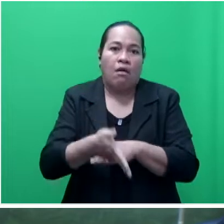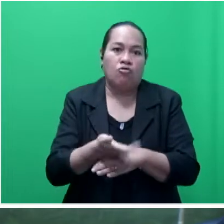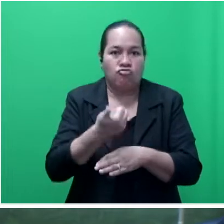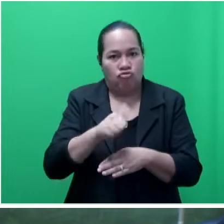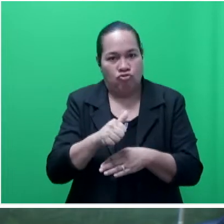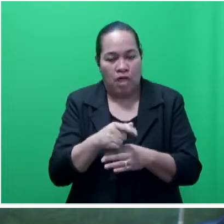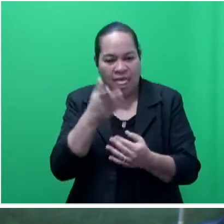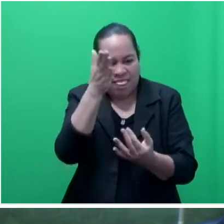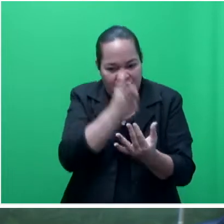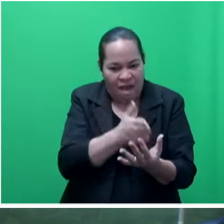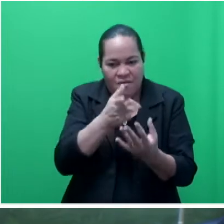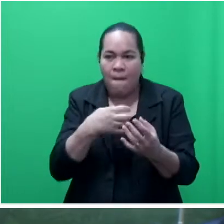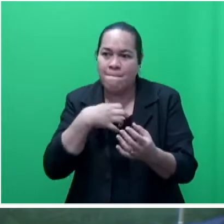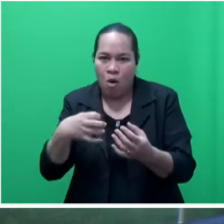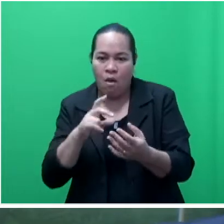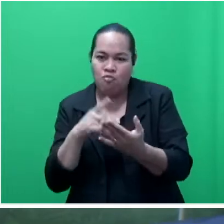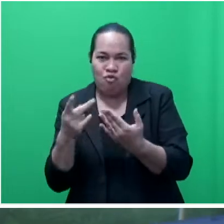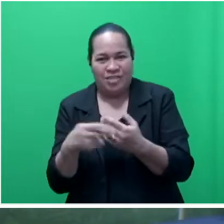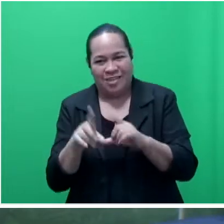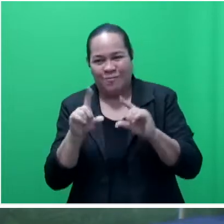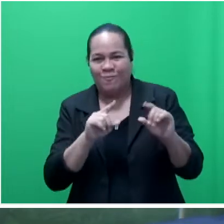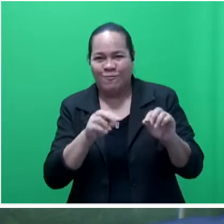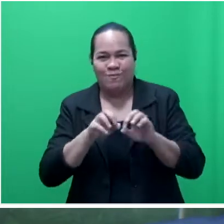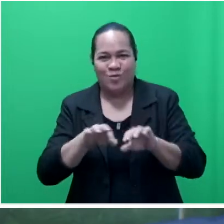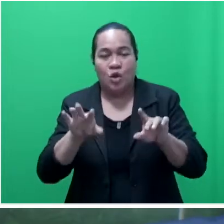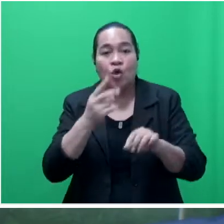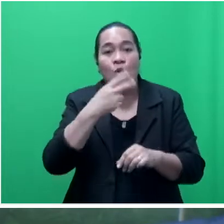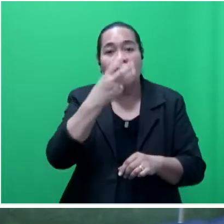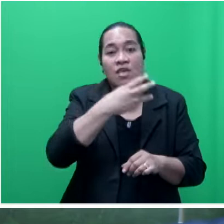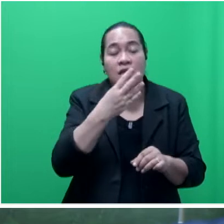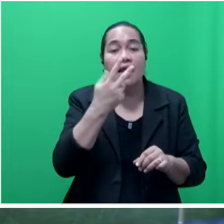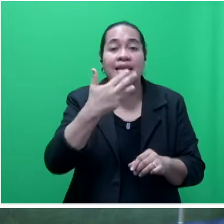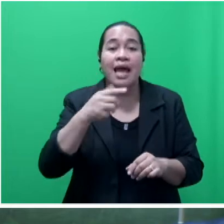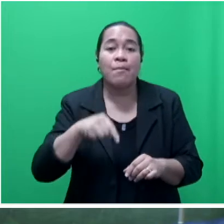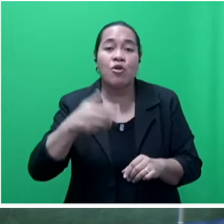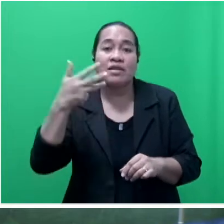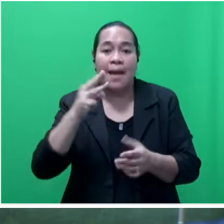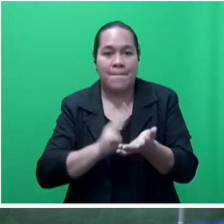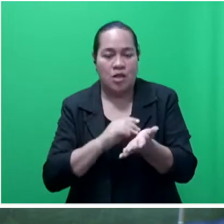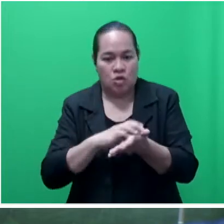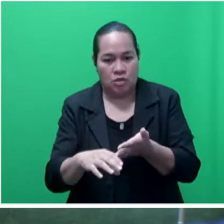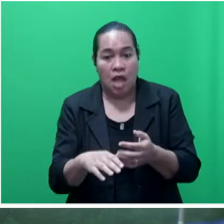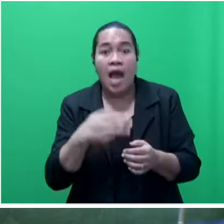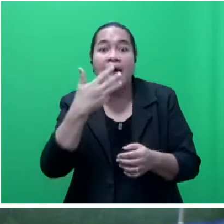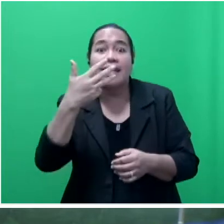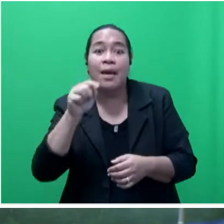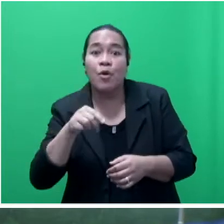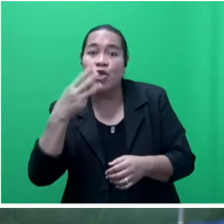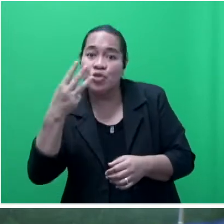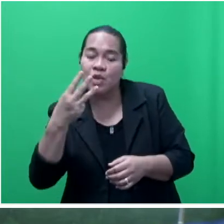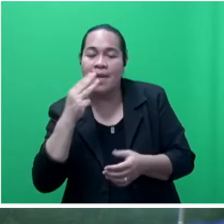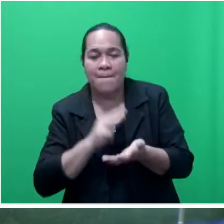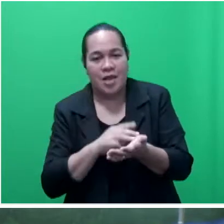divided it and got more because more projects were being done. 2013, $9.9 million was allocated, $9.3 million was